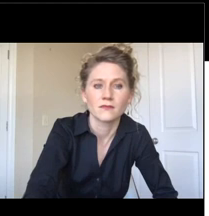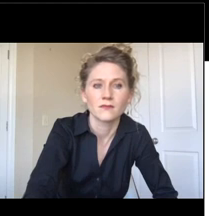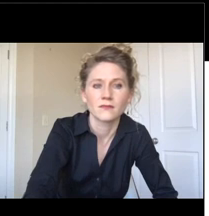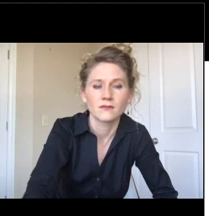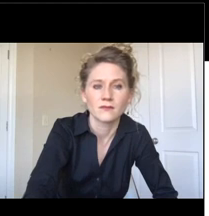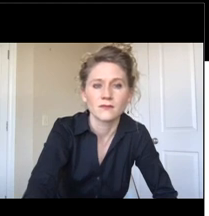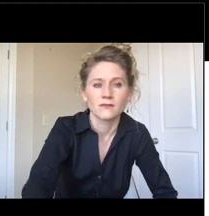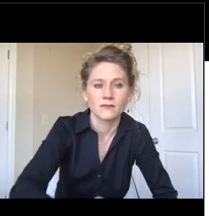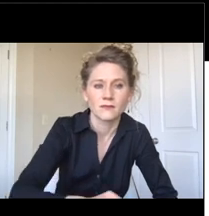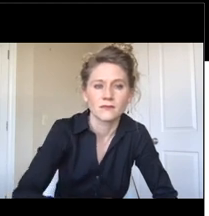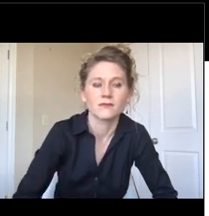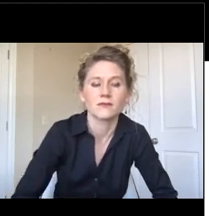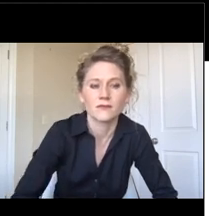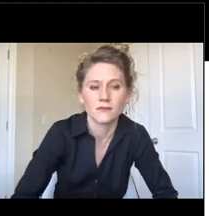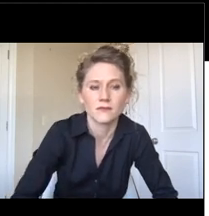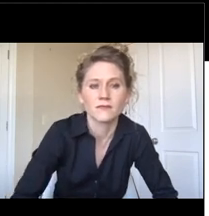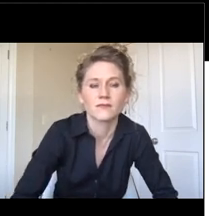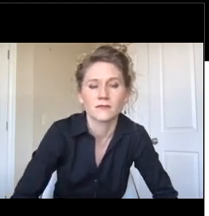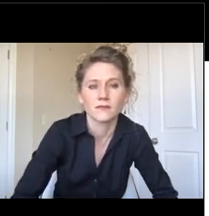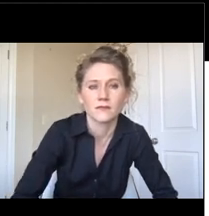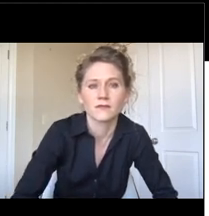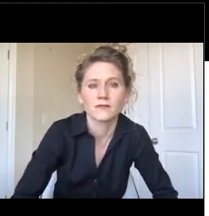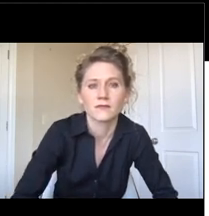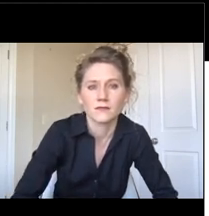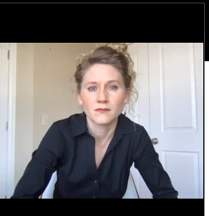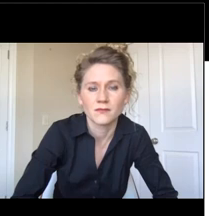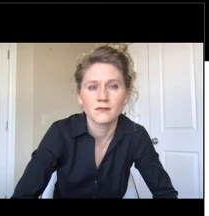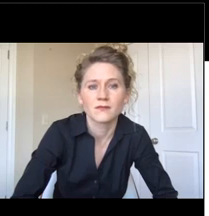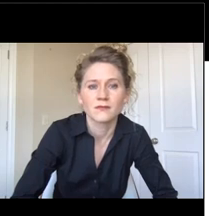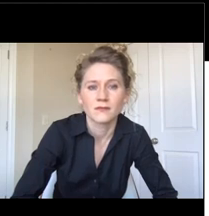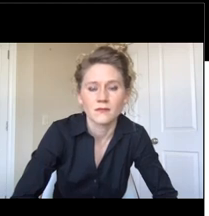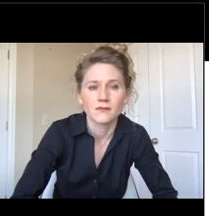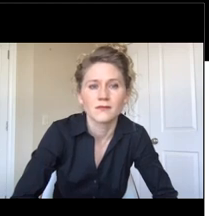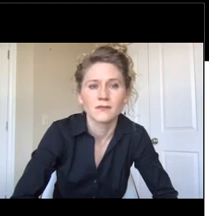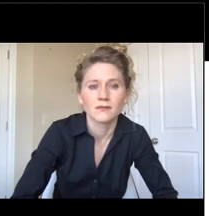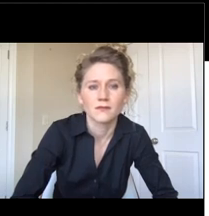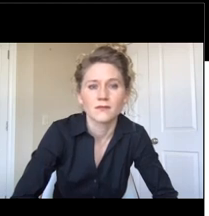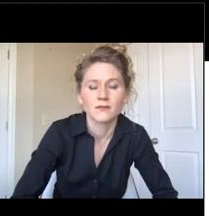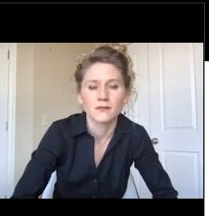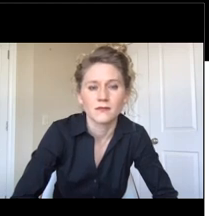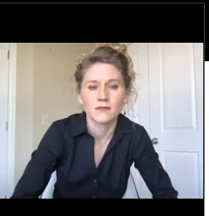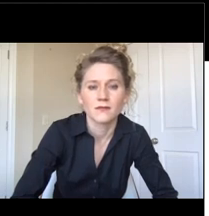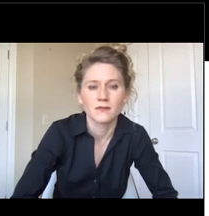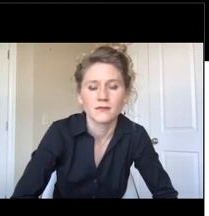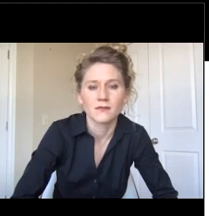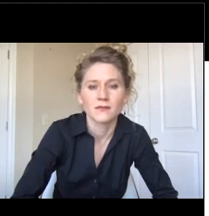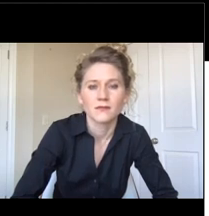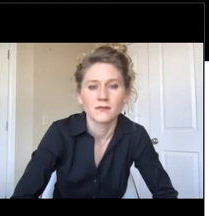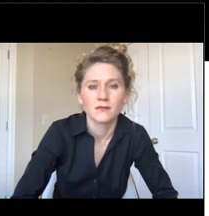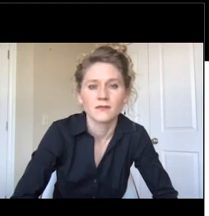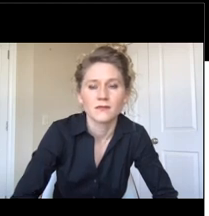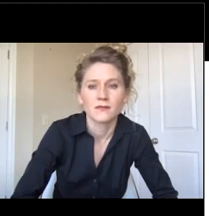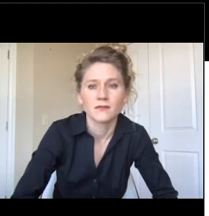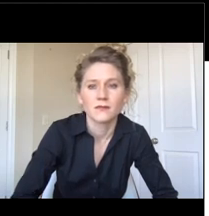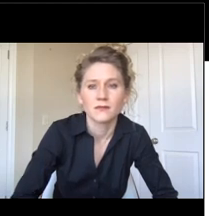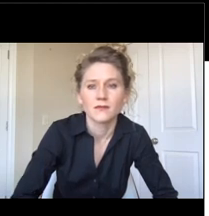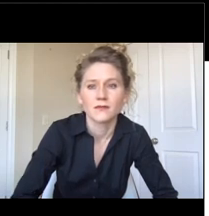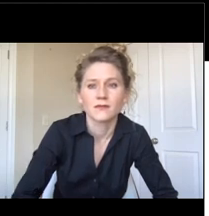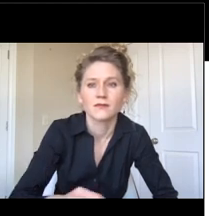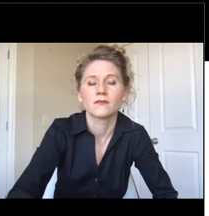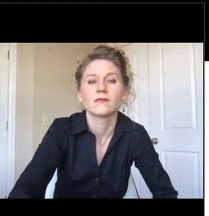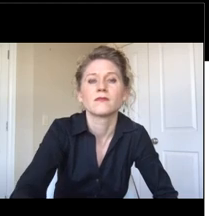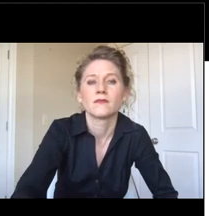hit it at the fair range as well and bring it right back up and refresh that curve. So just a point I want to make, so you don't need to be in the B in the good. You can be